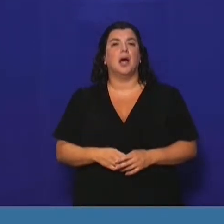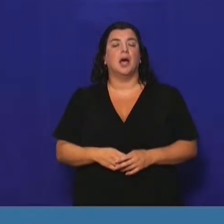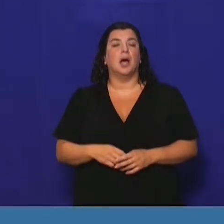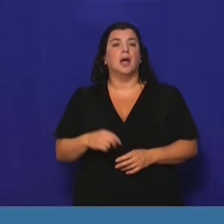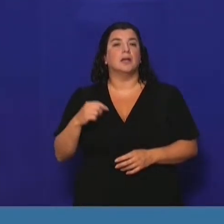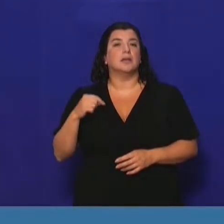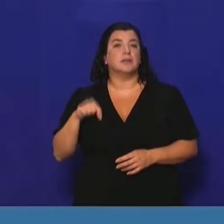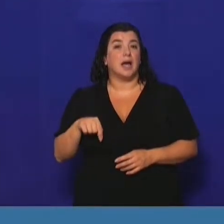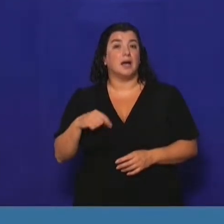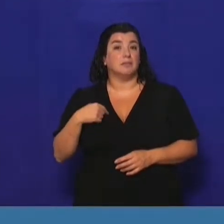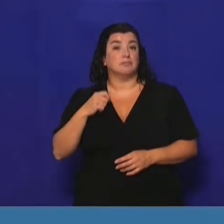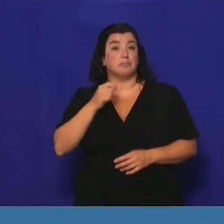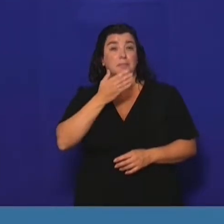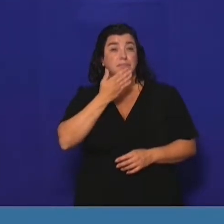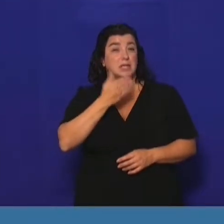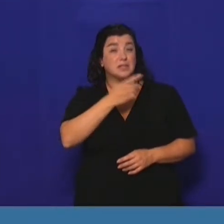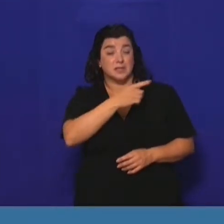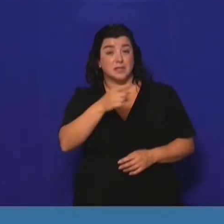hemmhekk infakkarkom li din